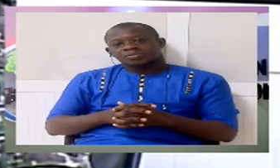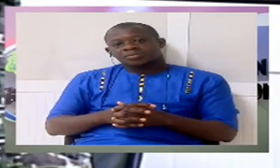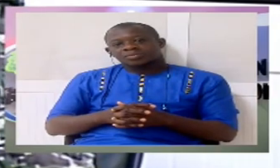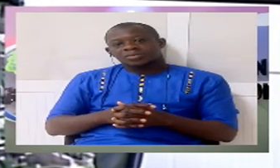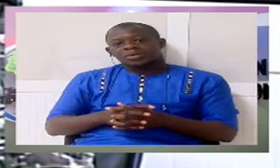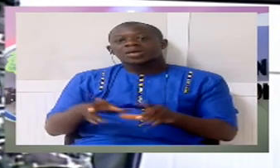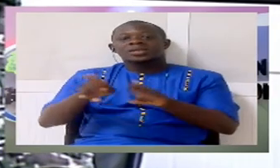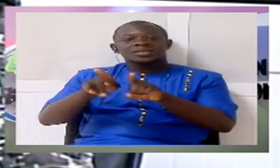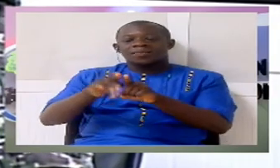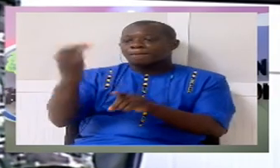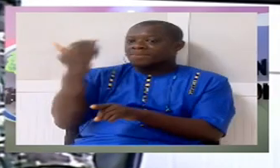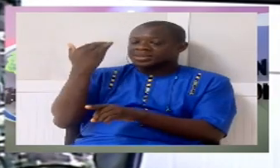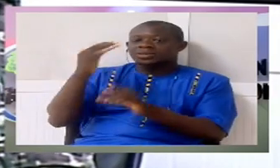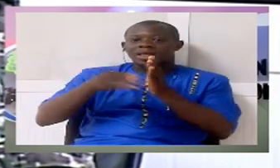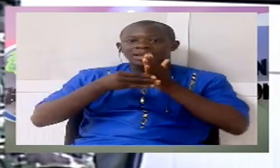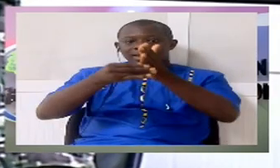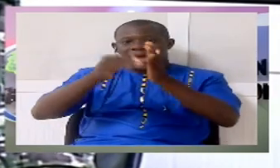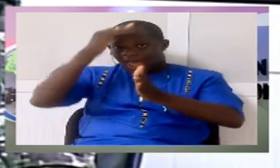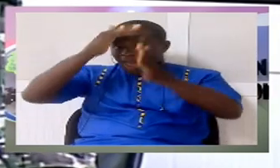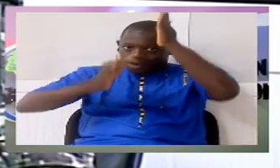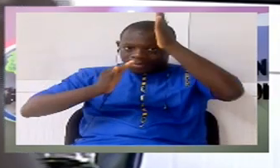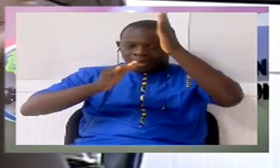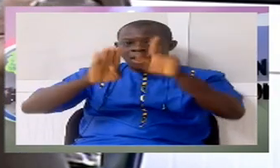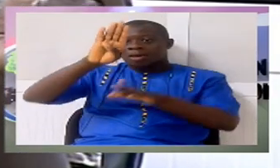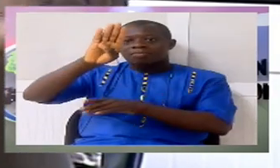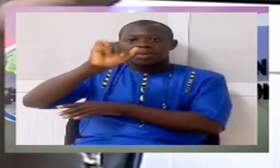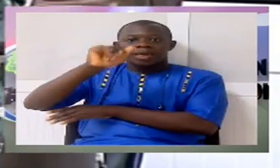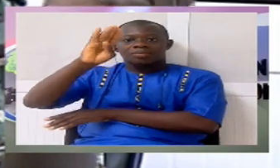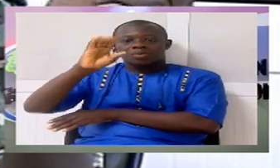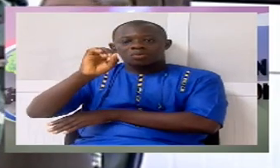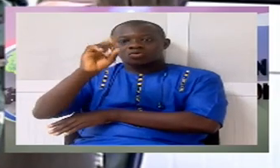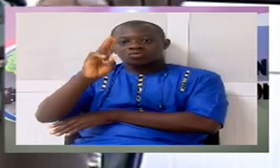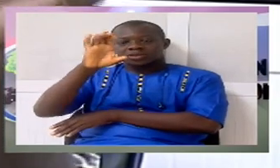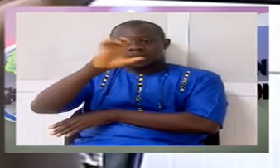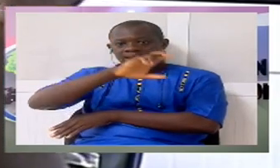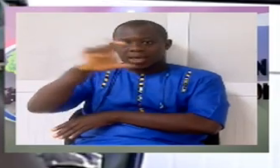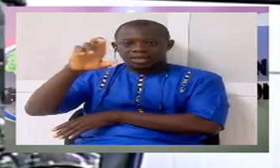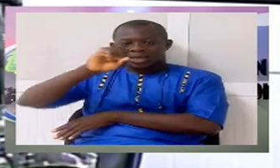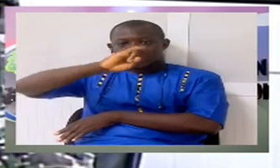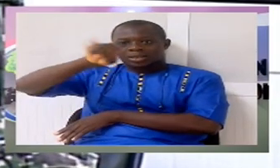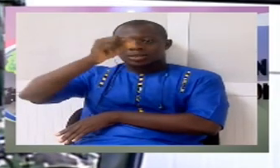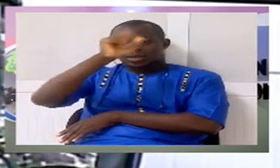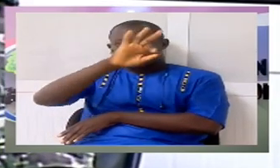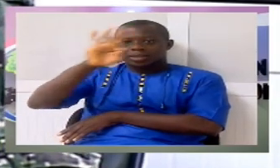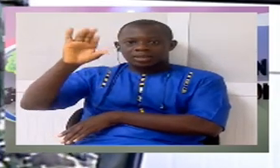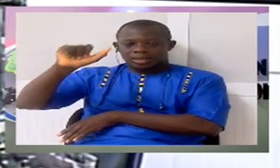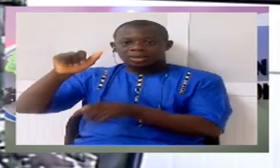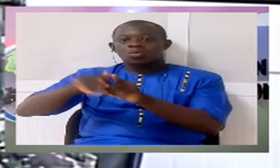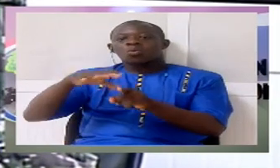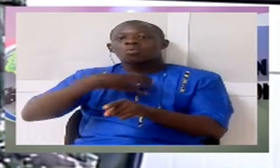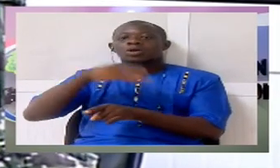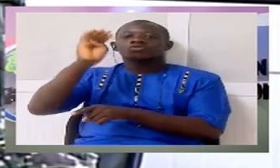ami commander babu ko jatta. Ndi forma ami commander babu ko jatta. Bi ko digan dañ ñe sa pour ñi ñew jëssi am MP military